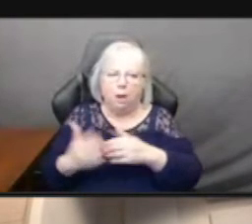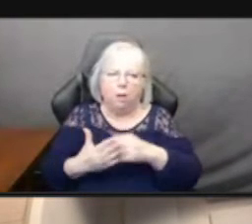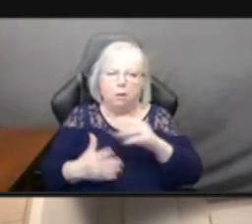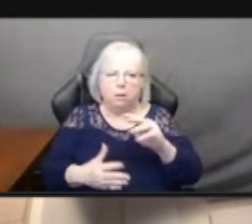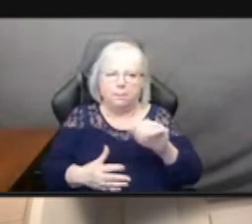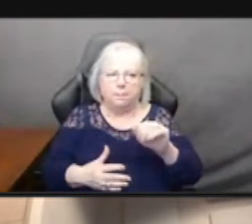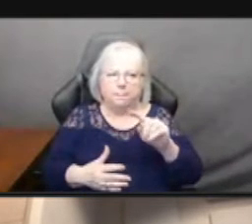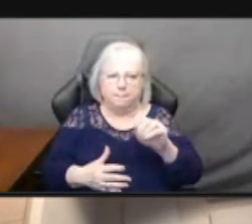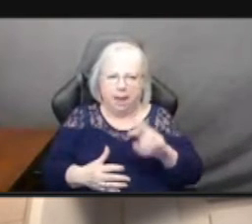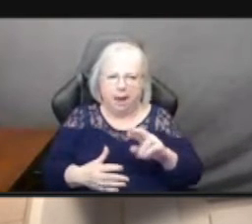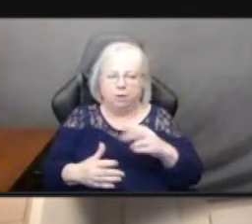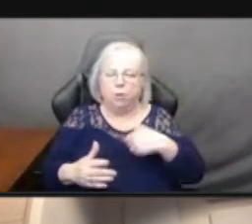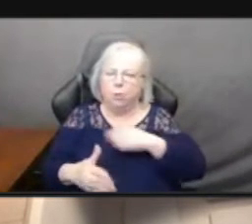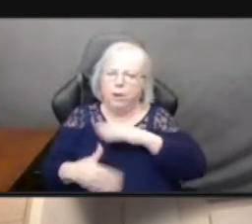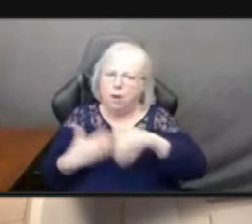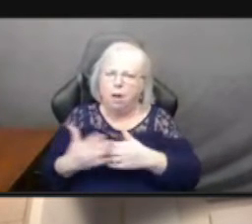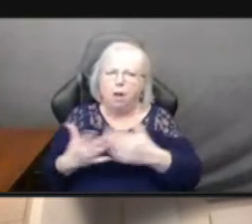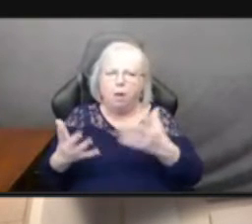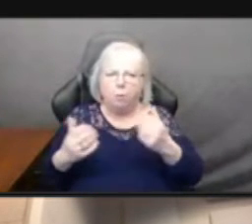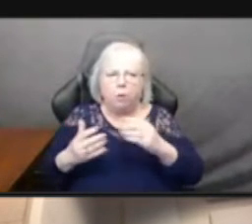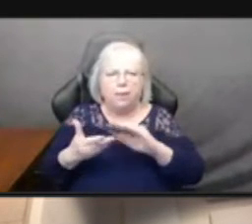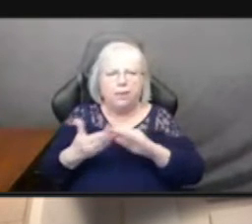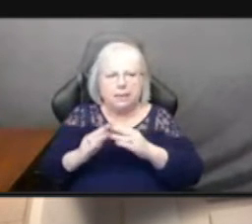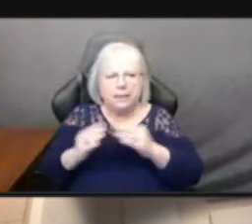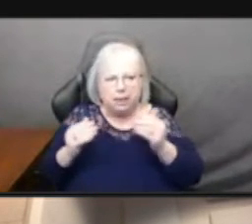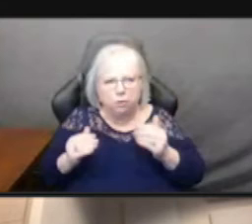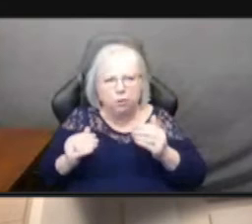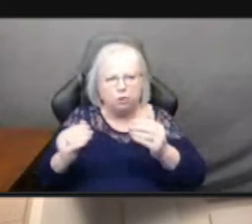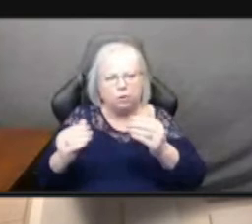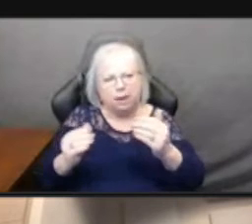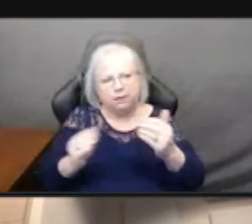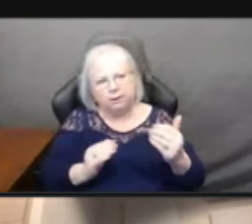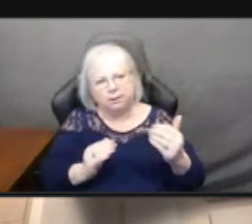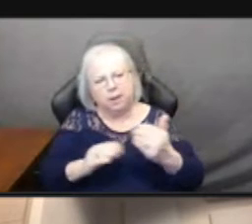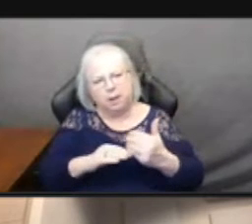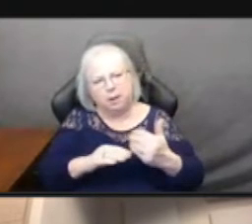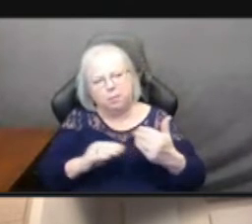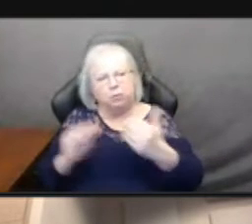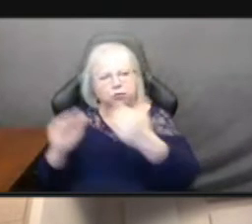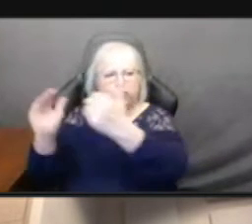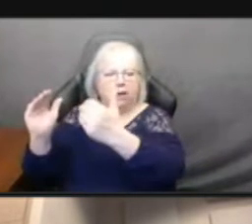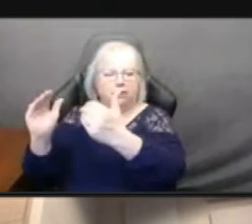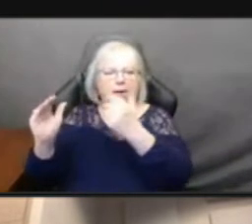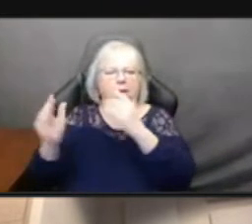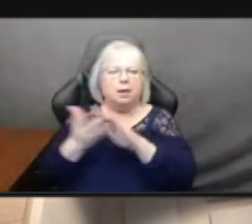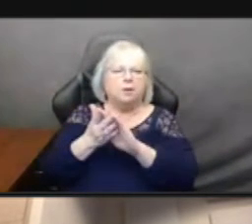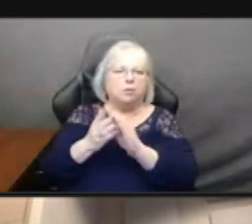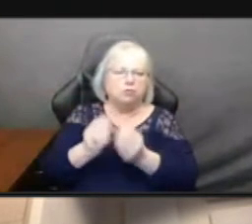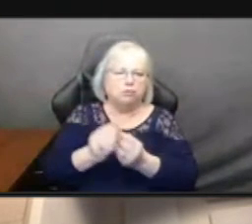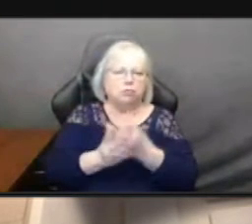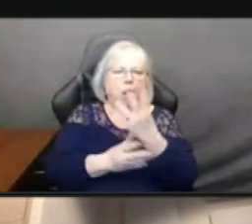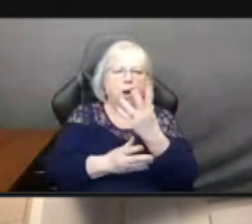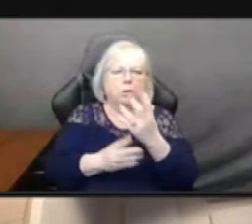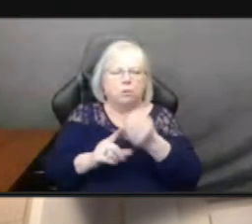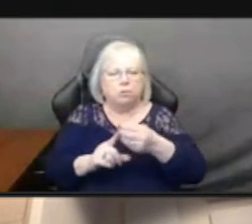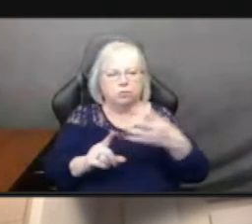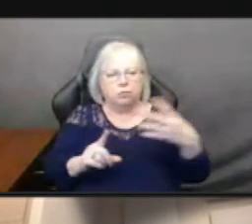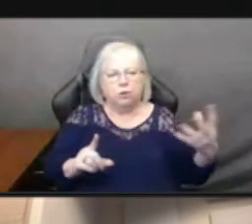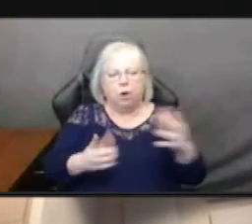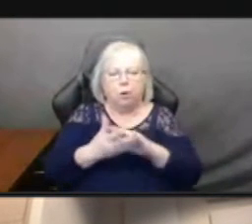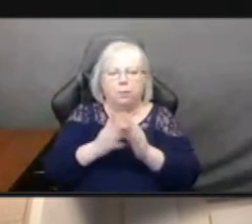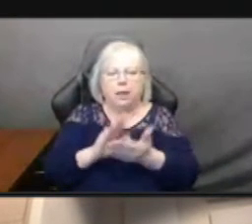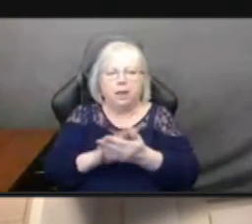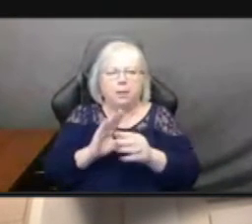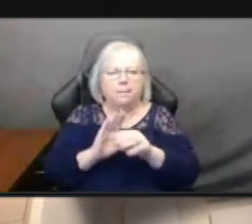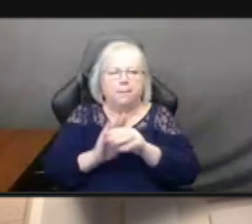city to progress, to grow, to be a model city where individuals of all hues